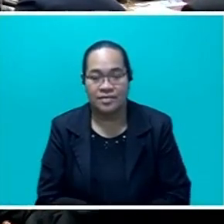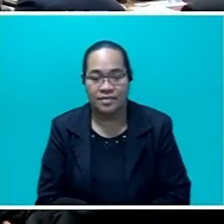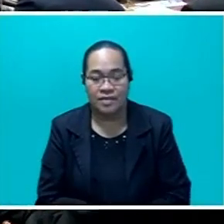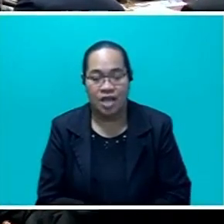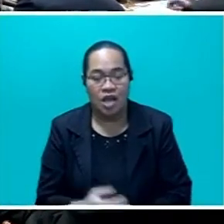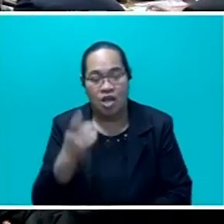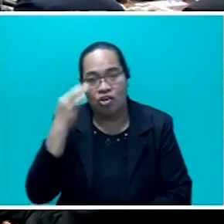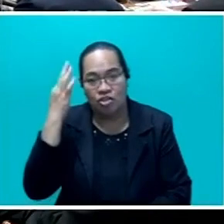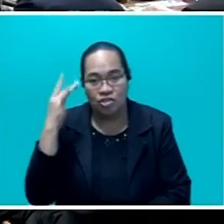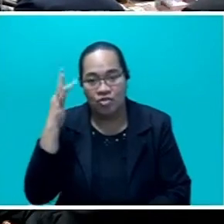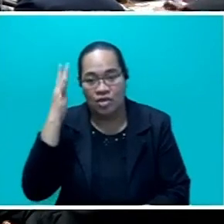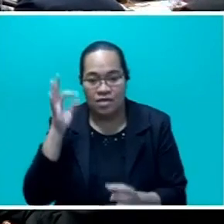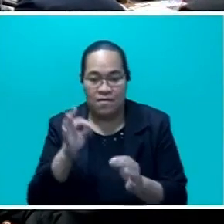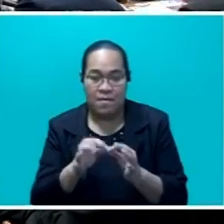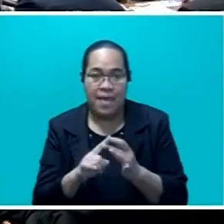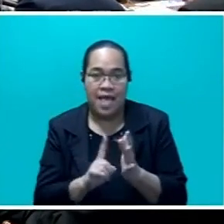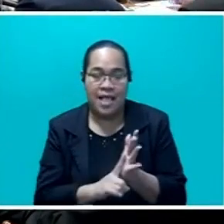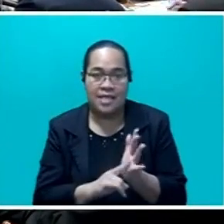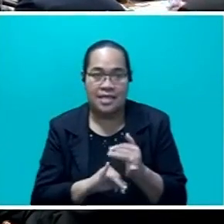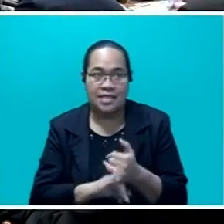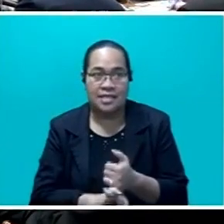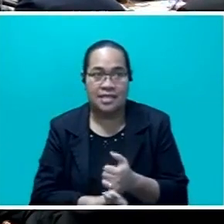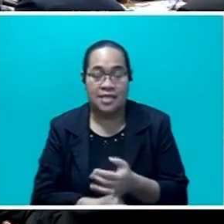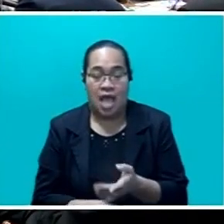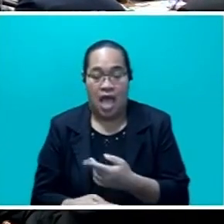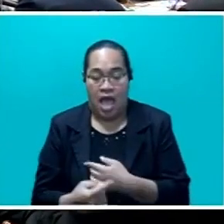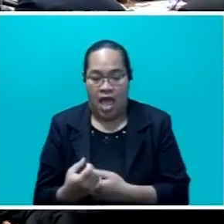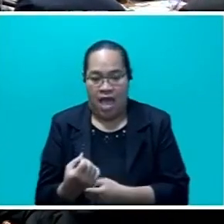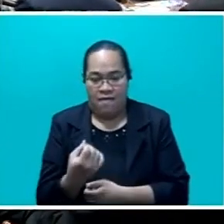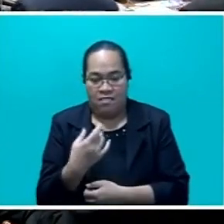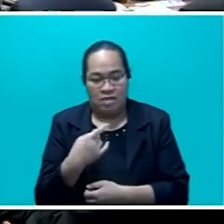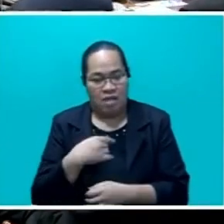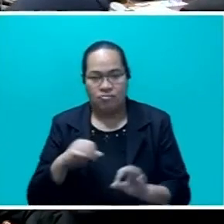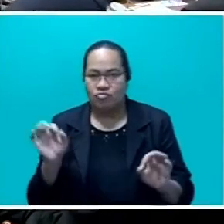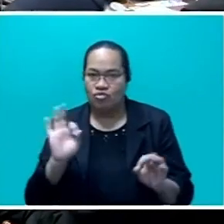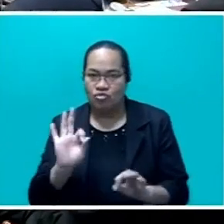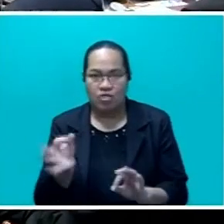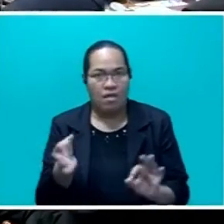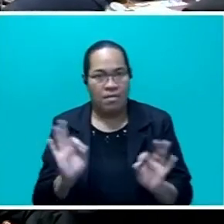Consideration of bills. I have been advised that there are no bills for